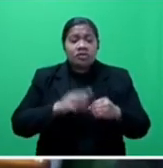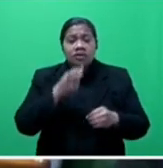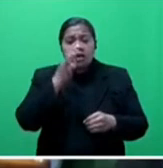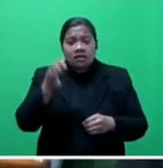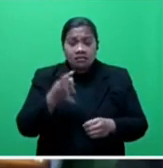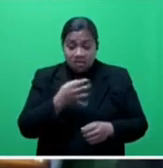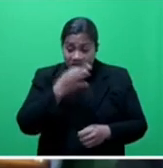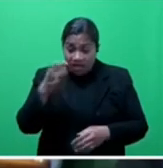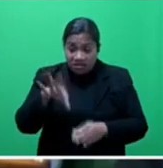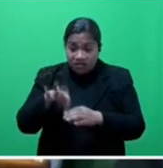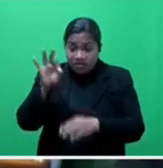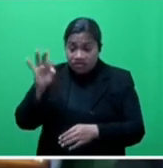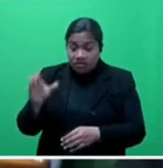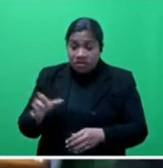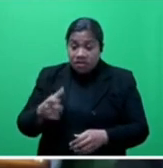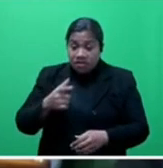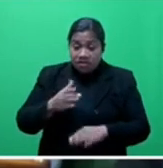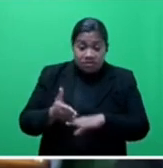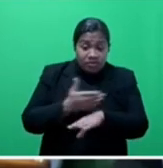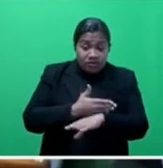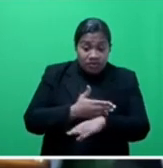voters before deserting their posts?